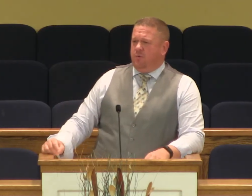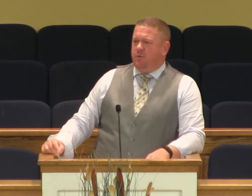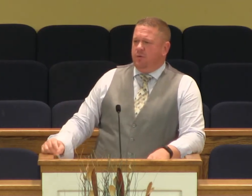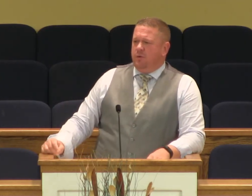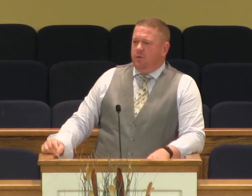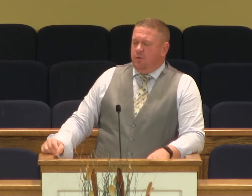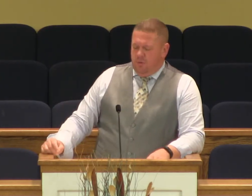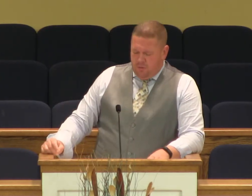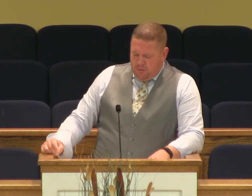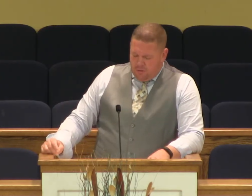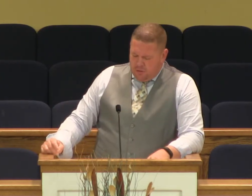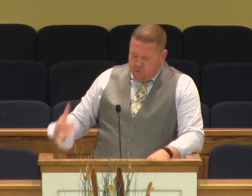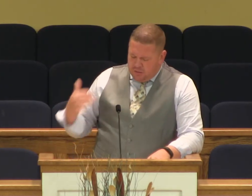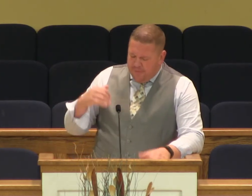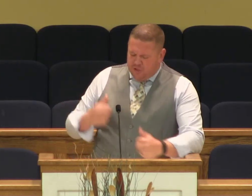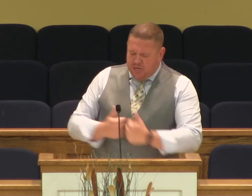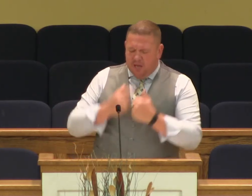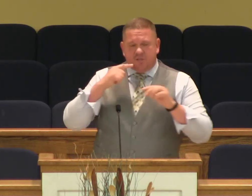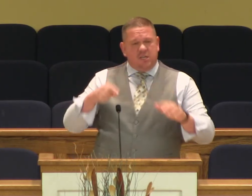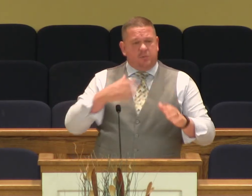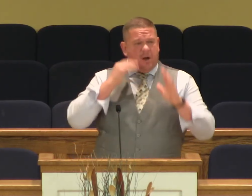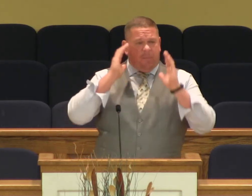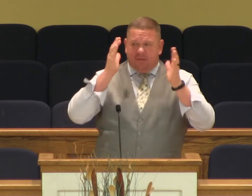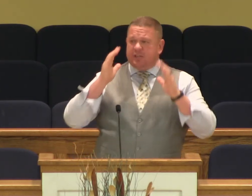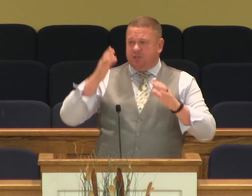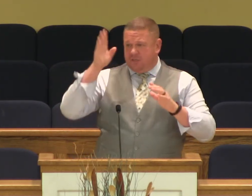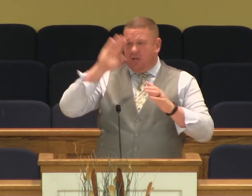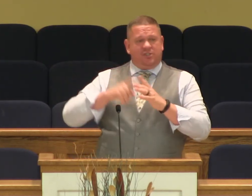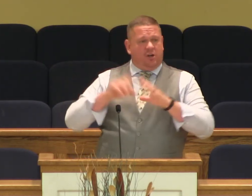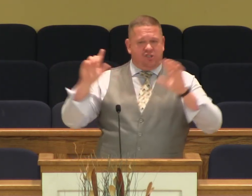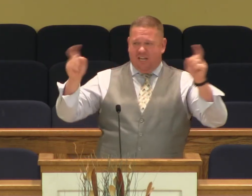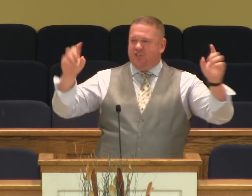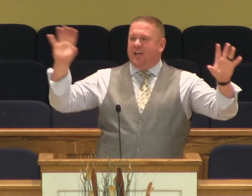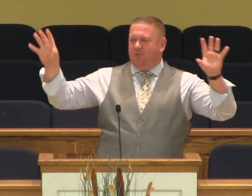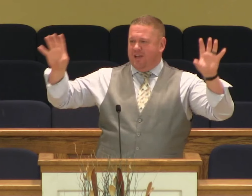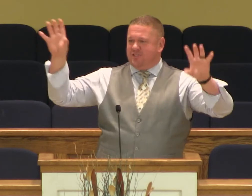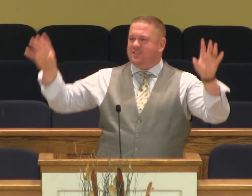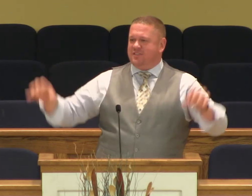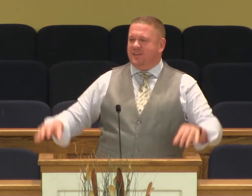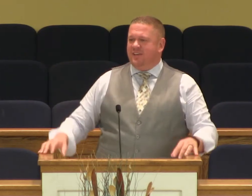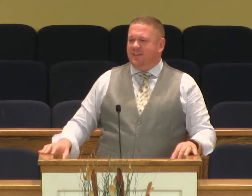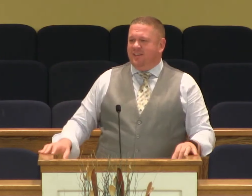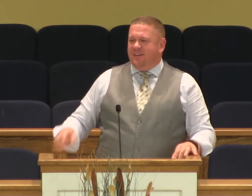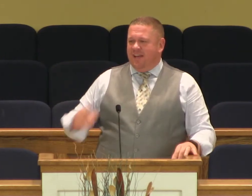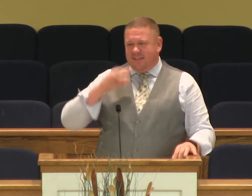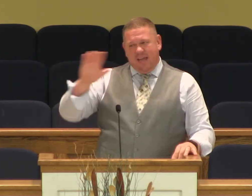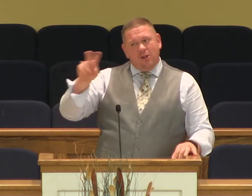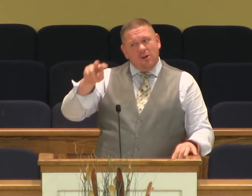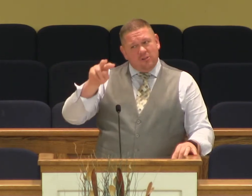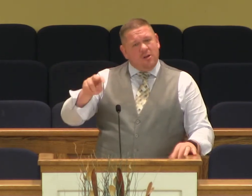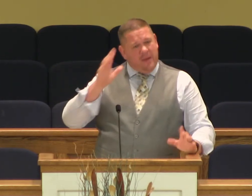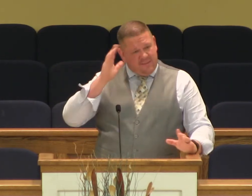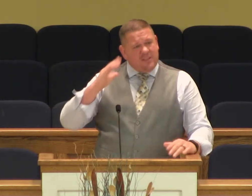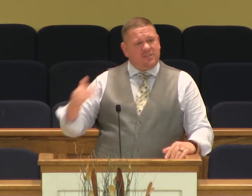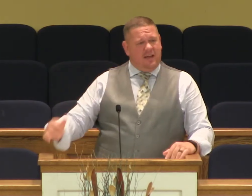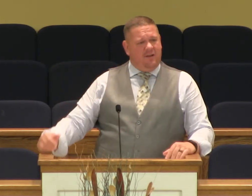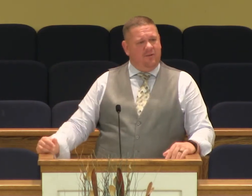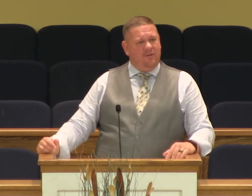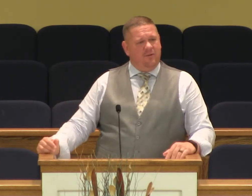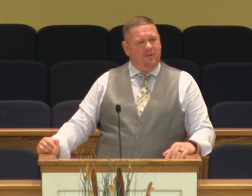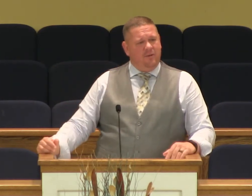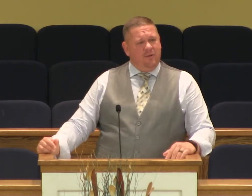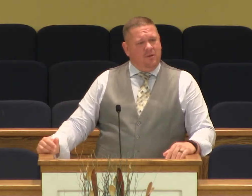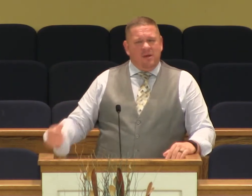to. Amen. So tonight the challenge is this. We better pay attention because God's starting to change the decorations. He said, hey, look, pay attention